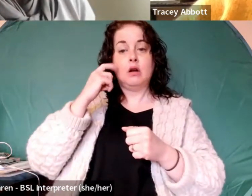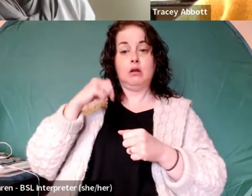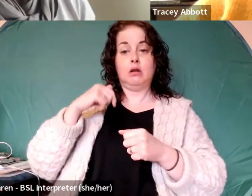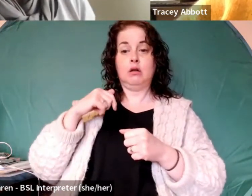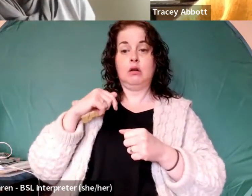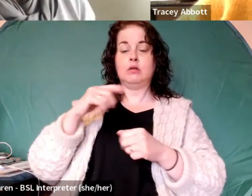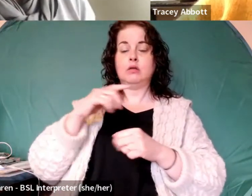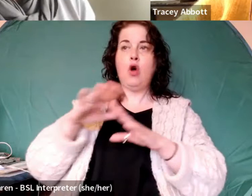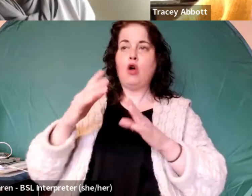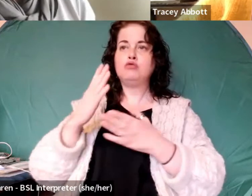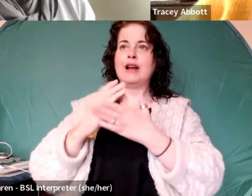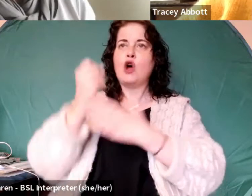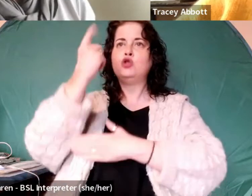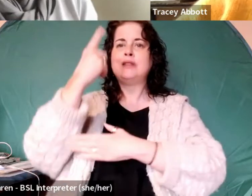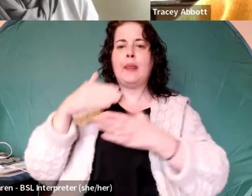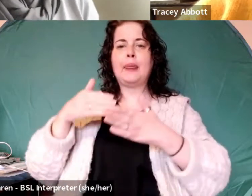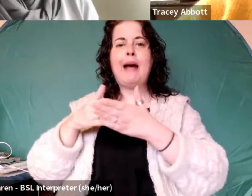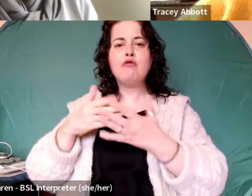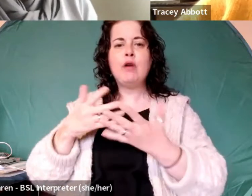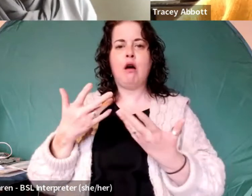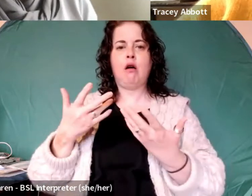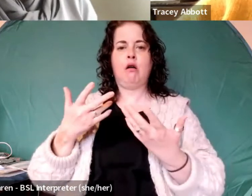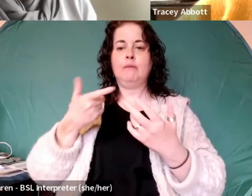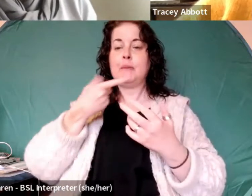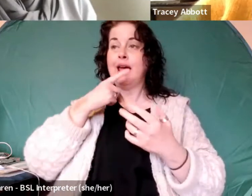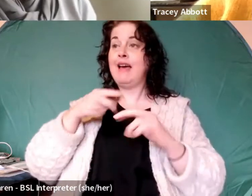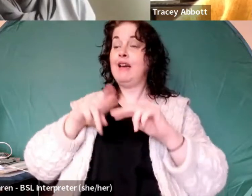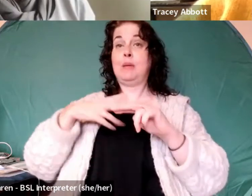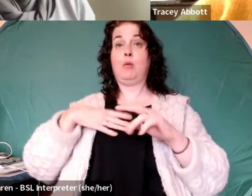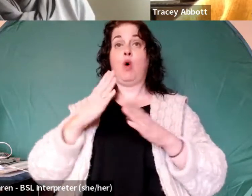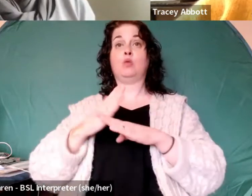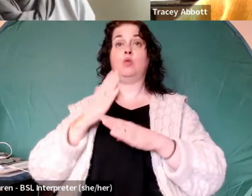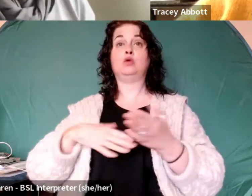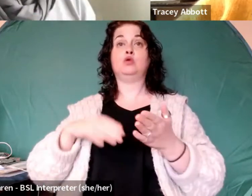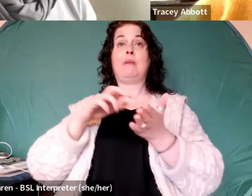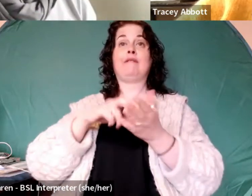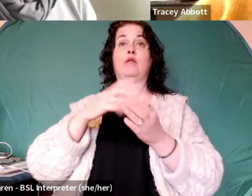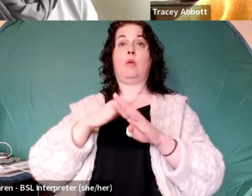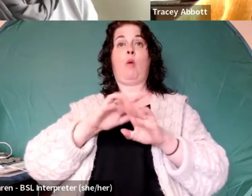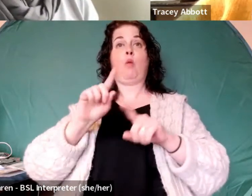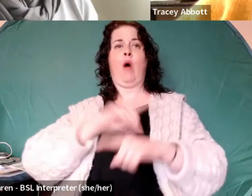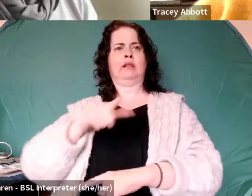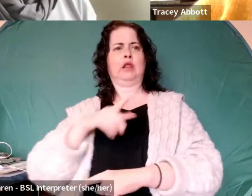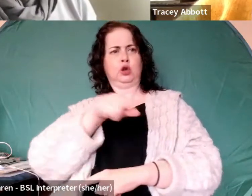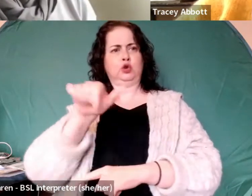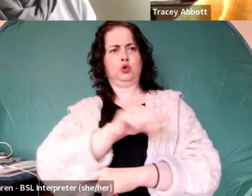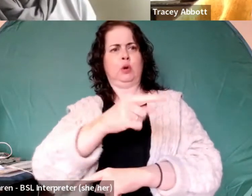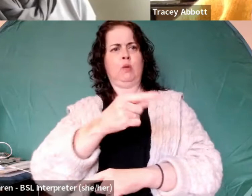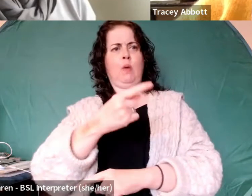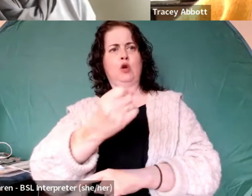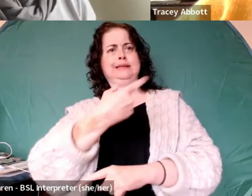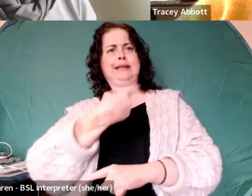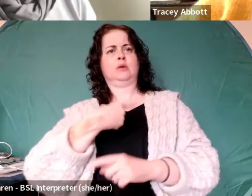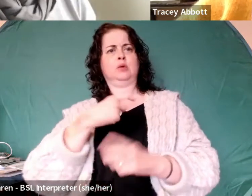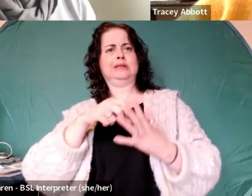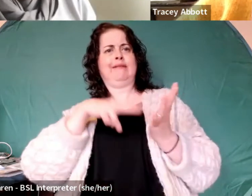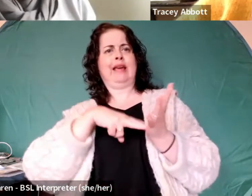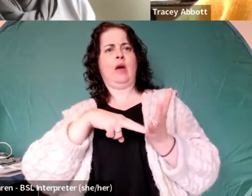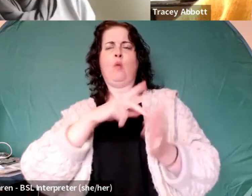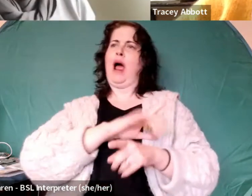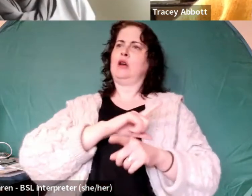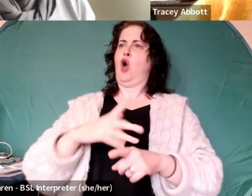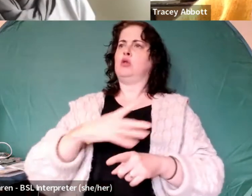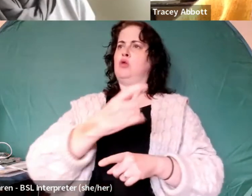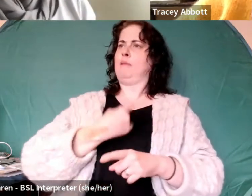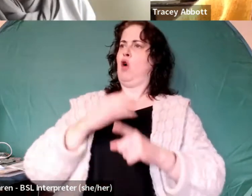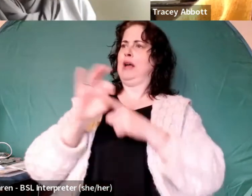really understanding what those barriers might, if people want to apply for the job, why don't they? And, why don't they just send us their CV, and why don't they just come to